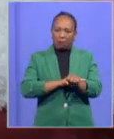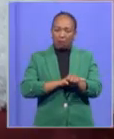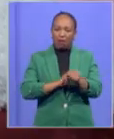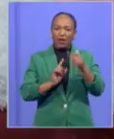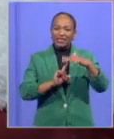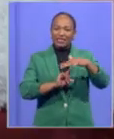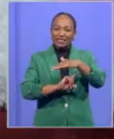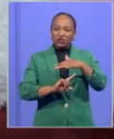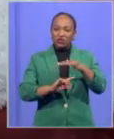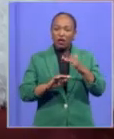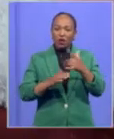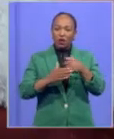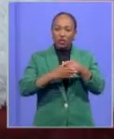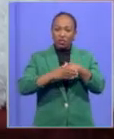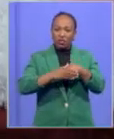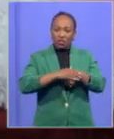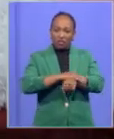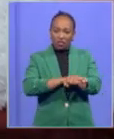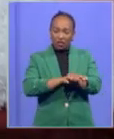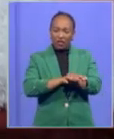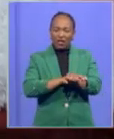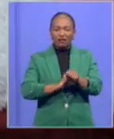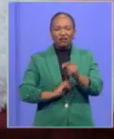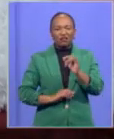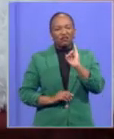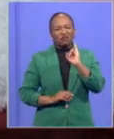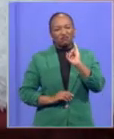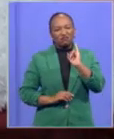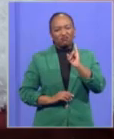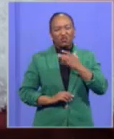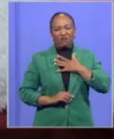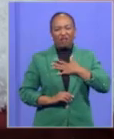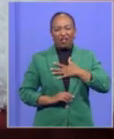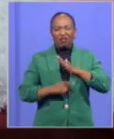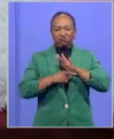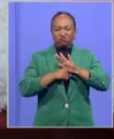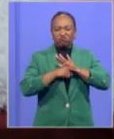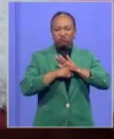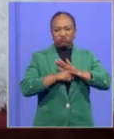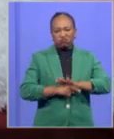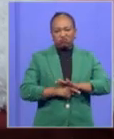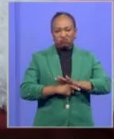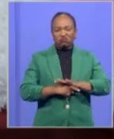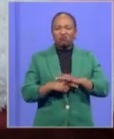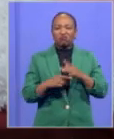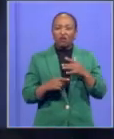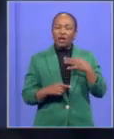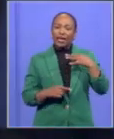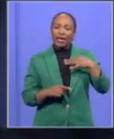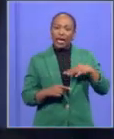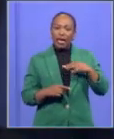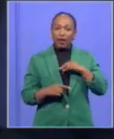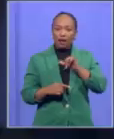a belehetseng ho ona a mo baketse kgatello ya maikutlo. Ho latela tlhaloso eo basadi ba babedi ba neng ba leka phaposing mmoho